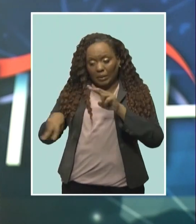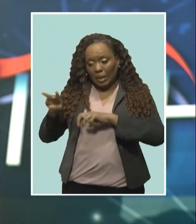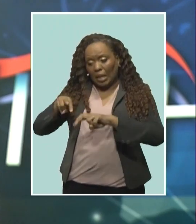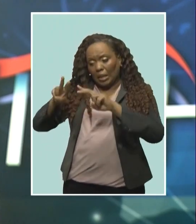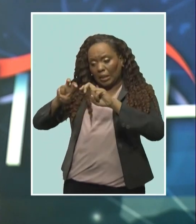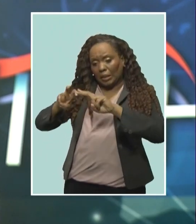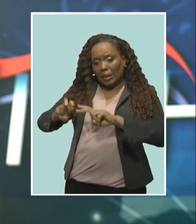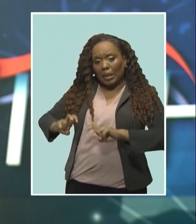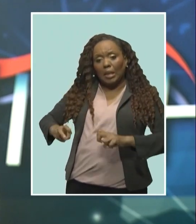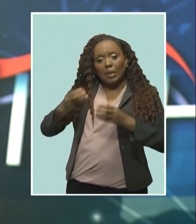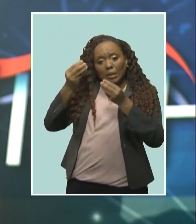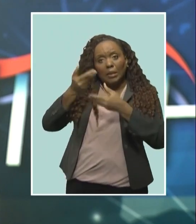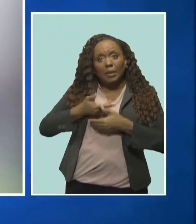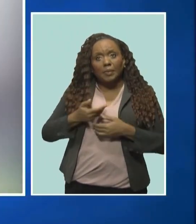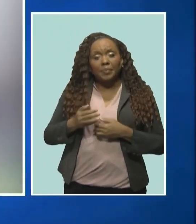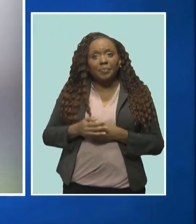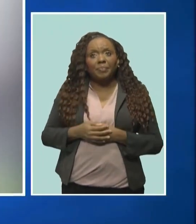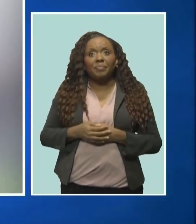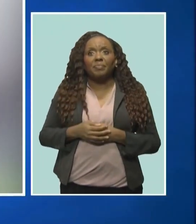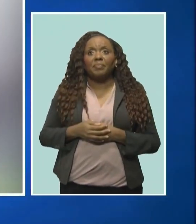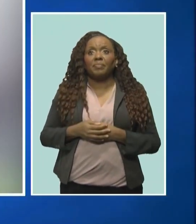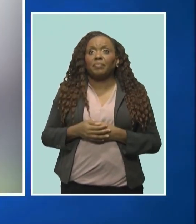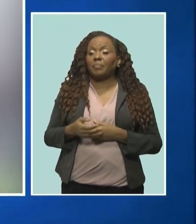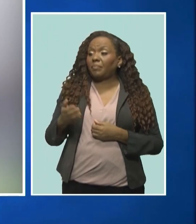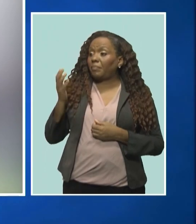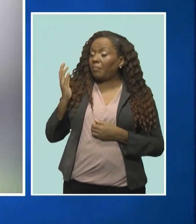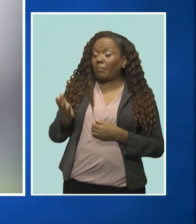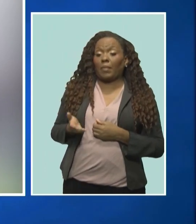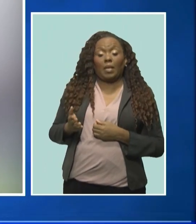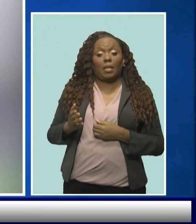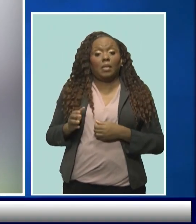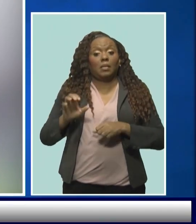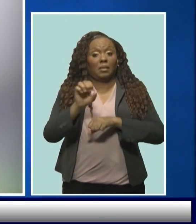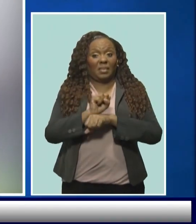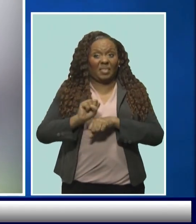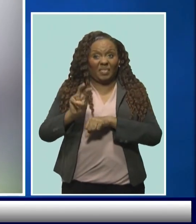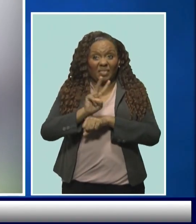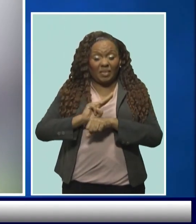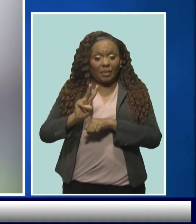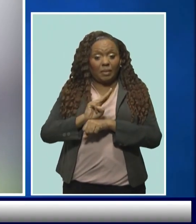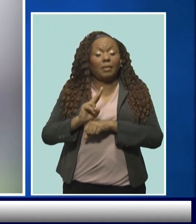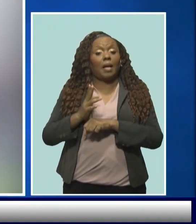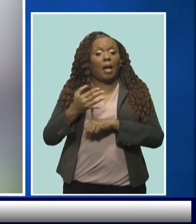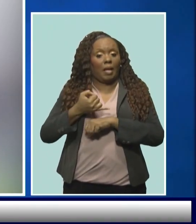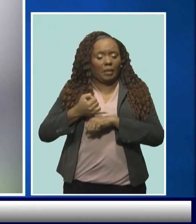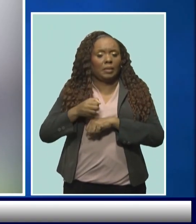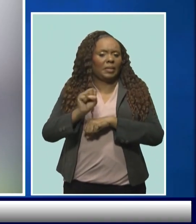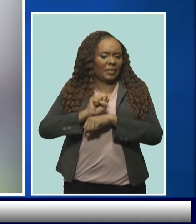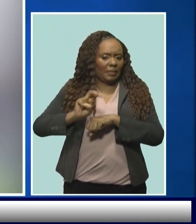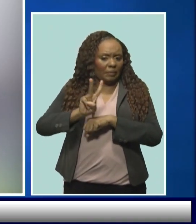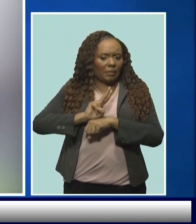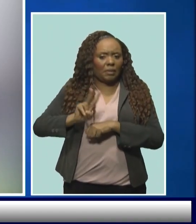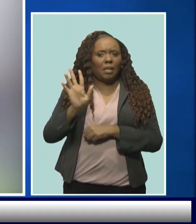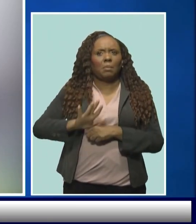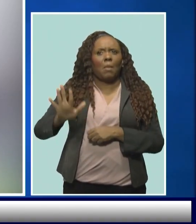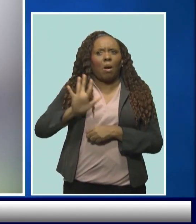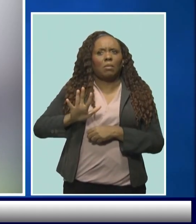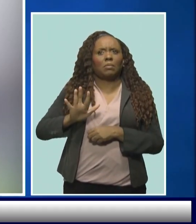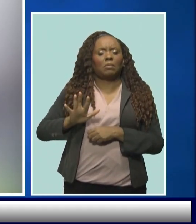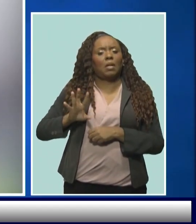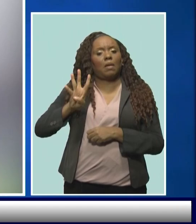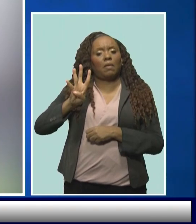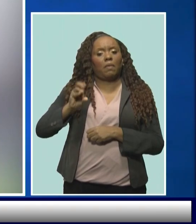update. With respect to mainland St. Vincent, we can confirm that there are approximately 40